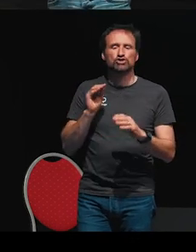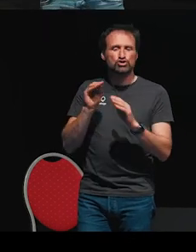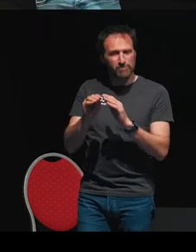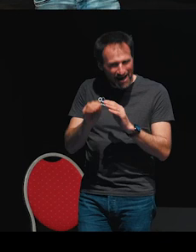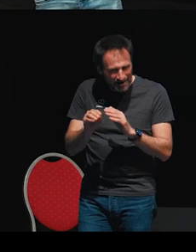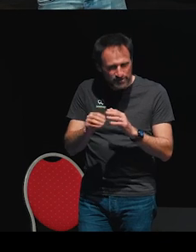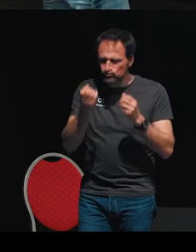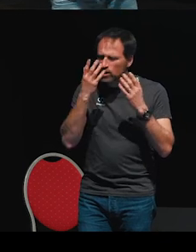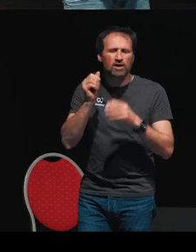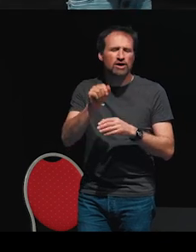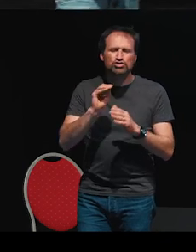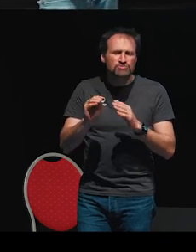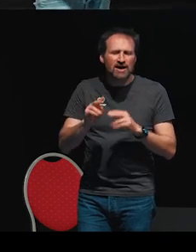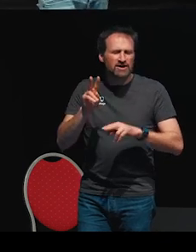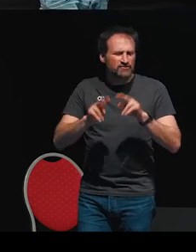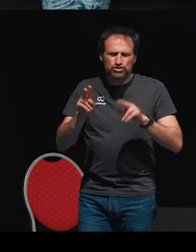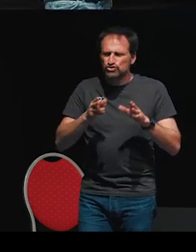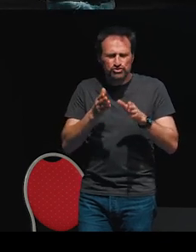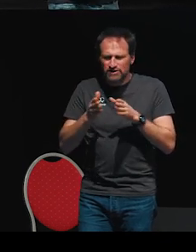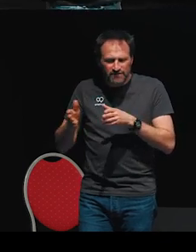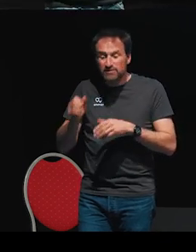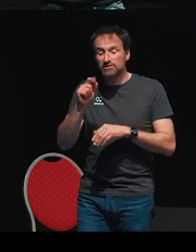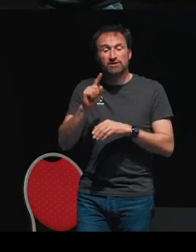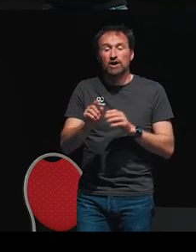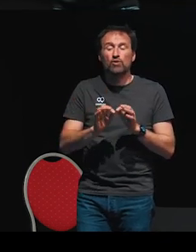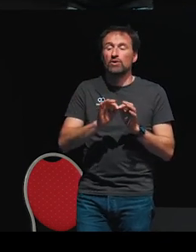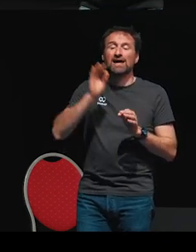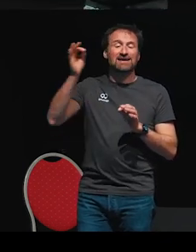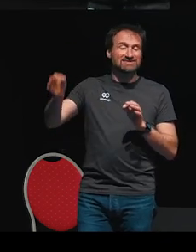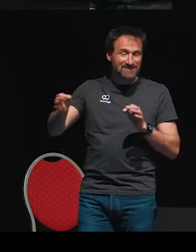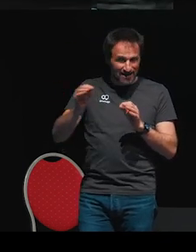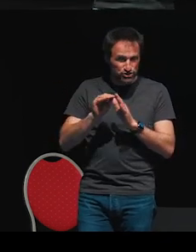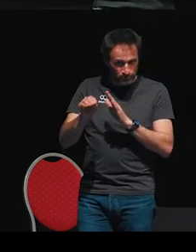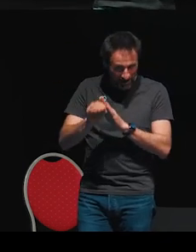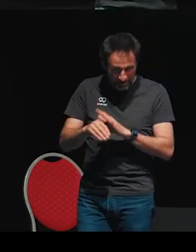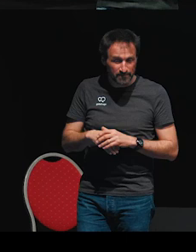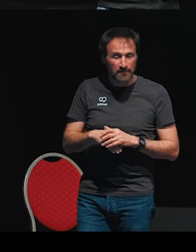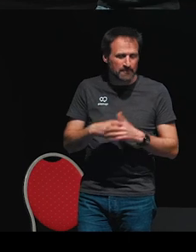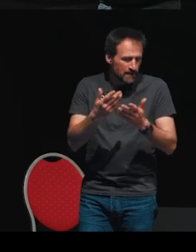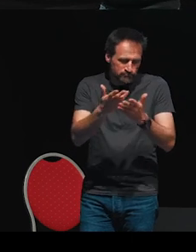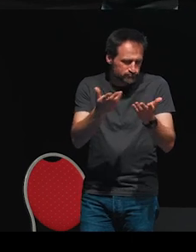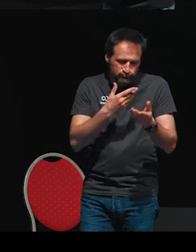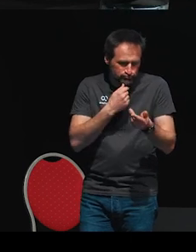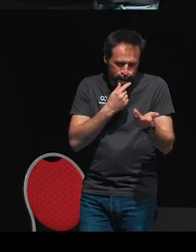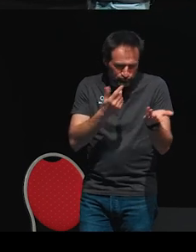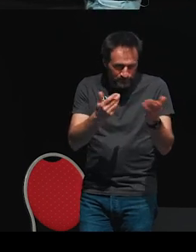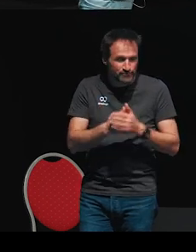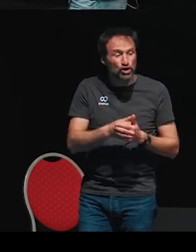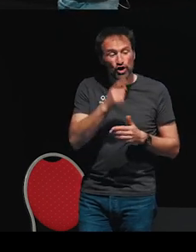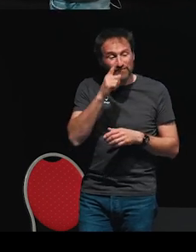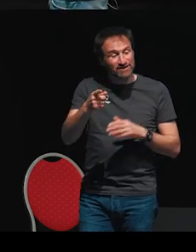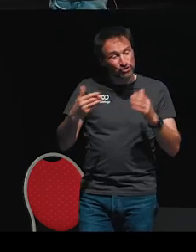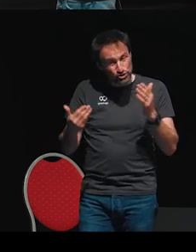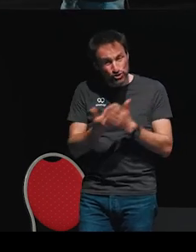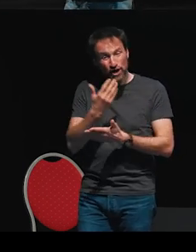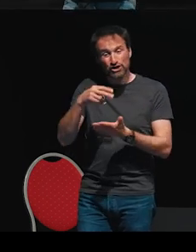course, in many different ways. You can also store it remote, however you want. And when you want to retrieve the new state,